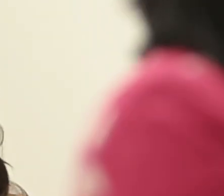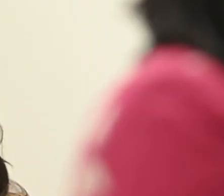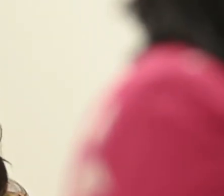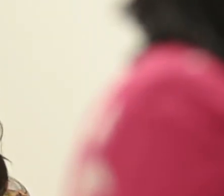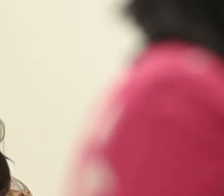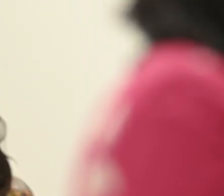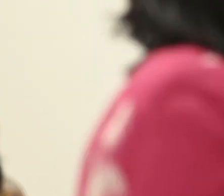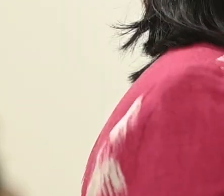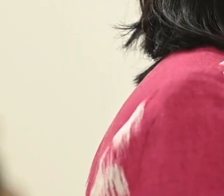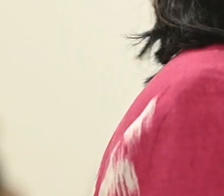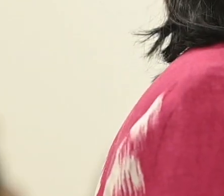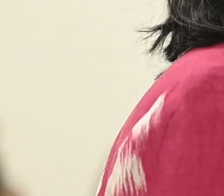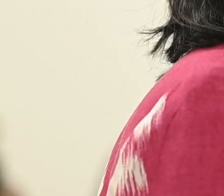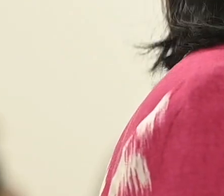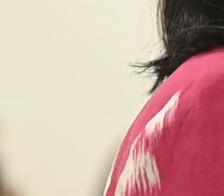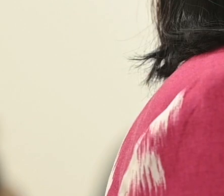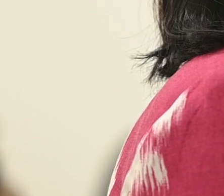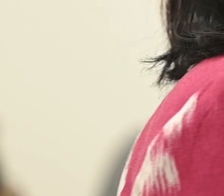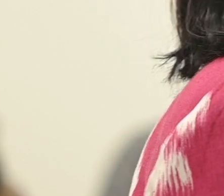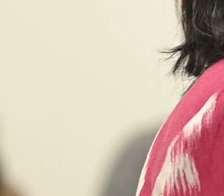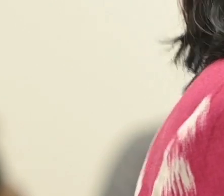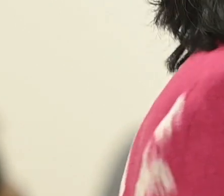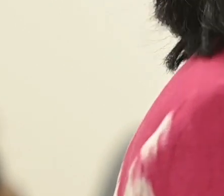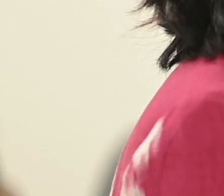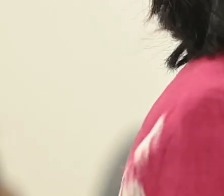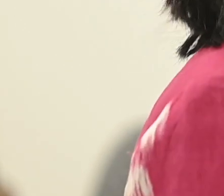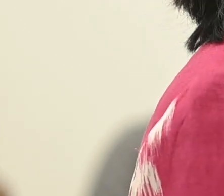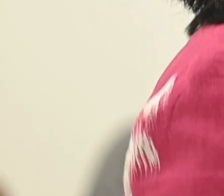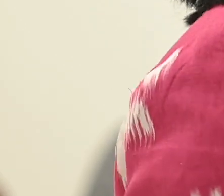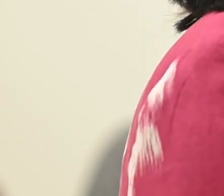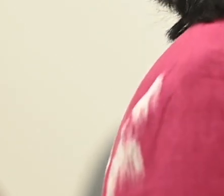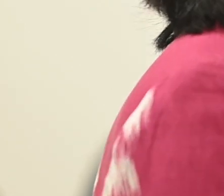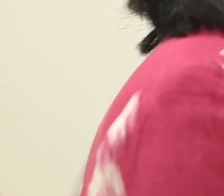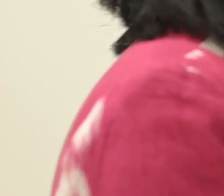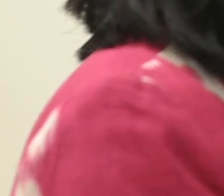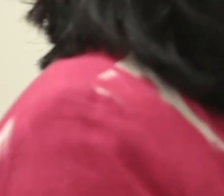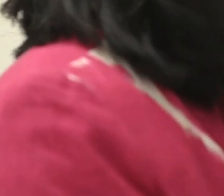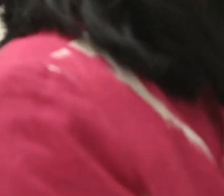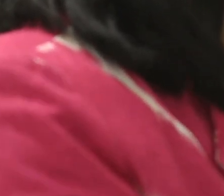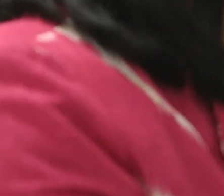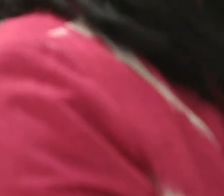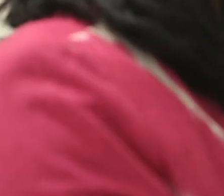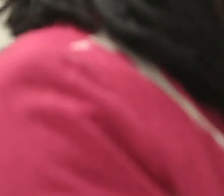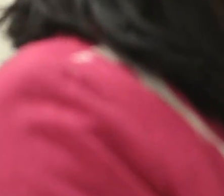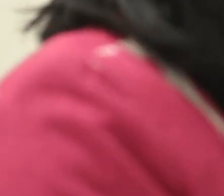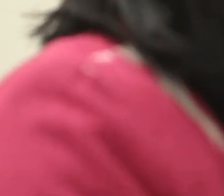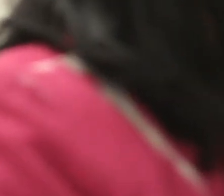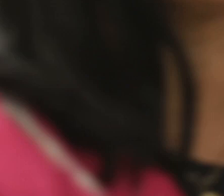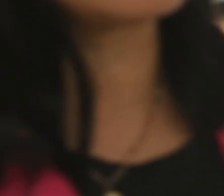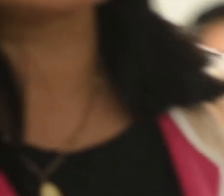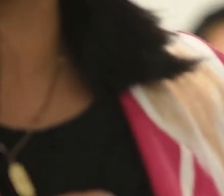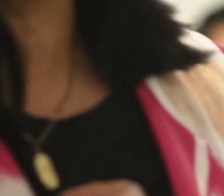about yourself, but also the organization. And so I think sometimes we can also look at this in that way. Like I might be bringing